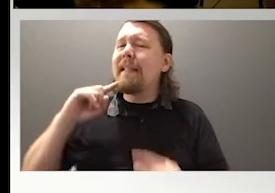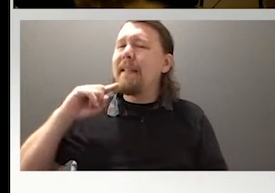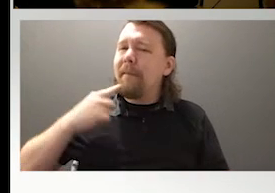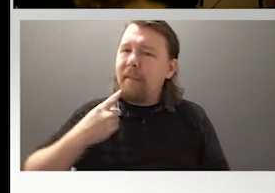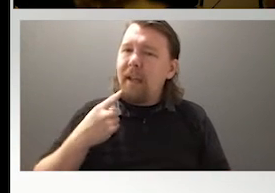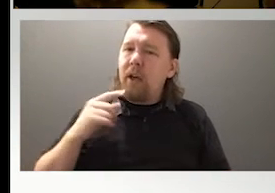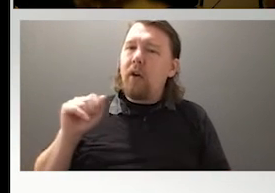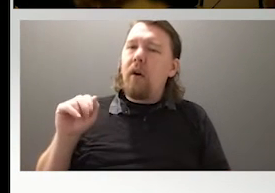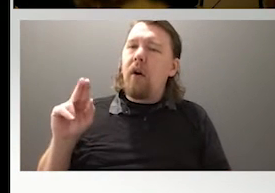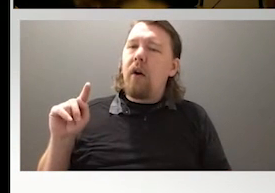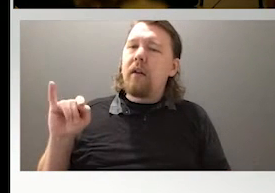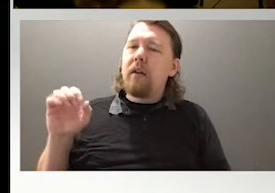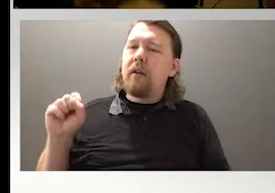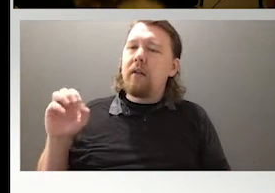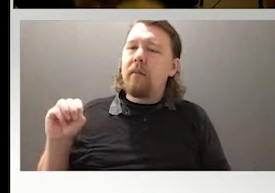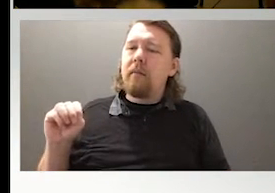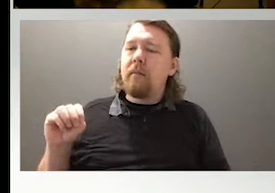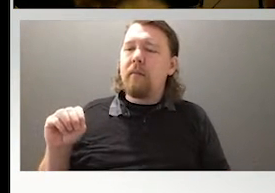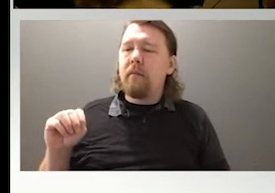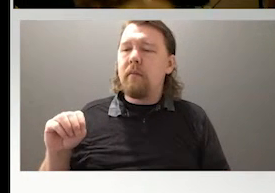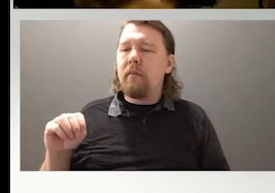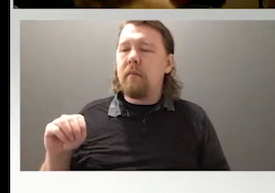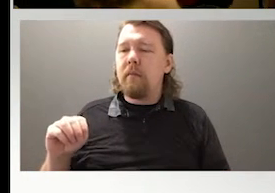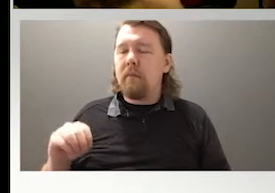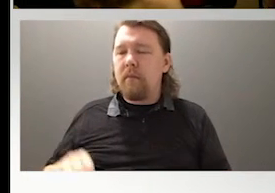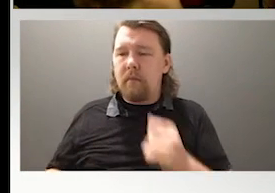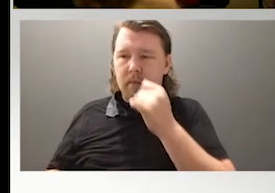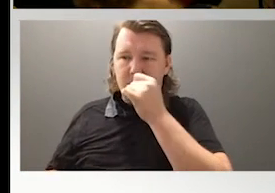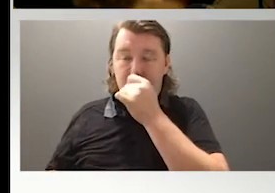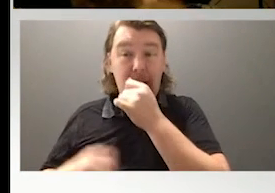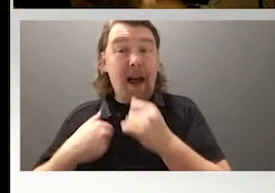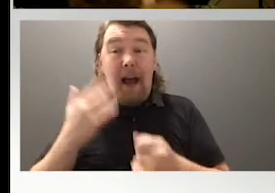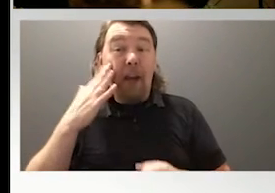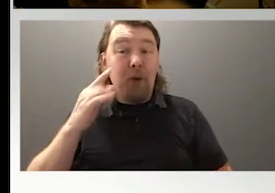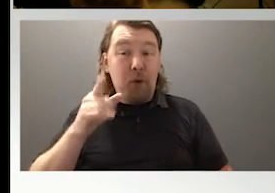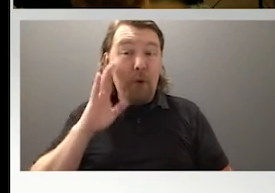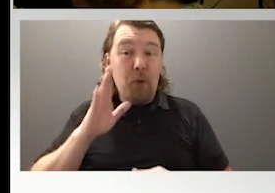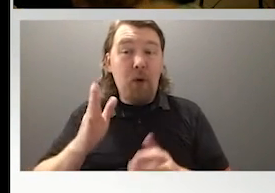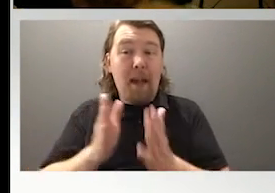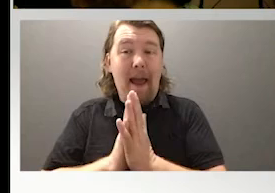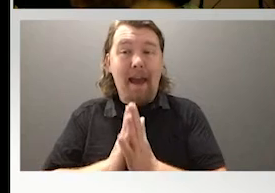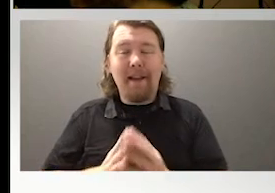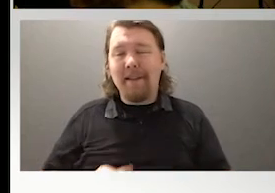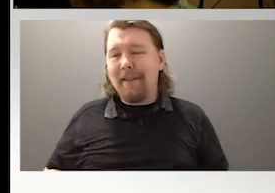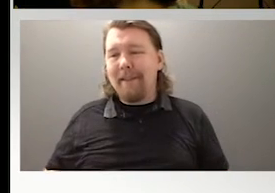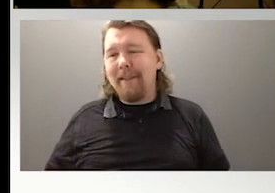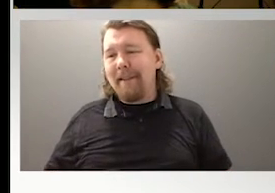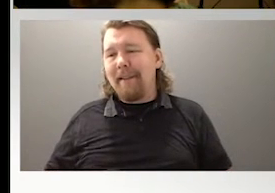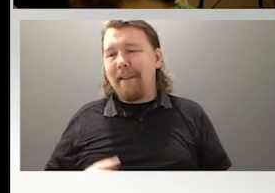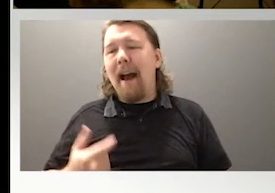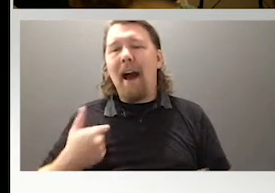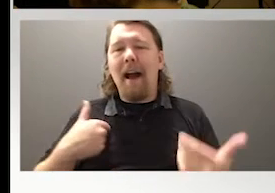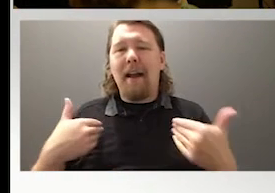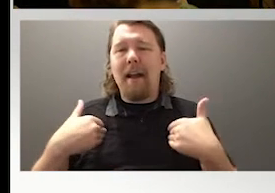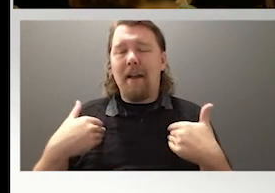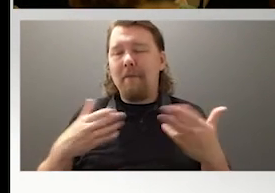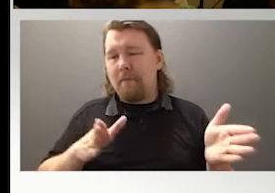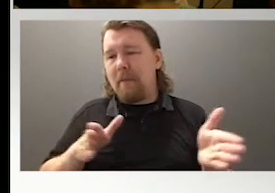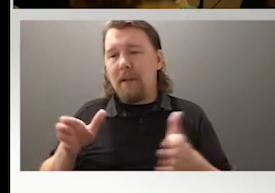specifically? We're gonna talk about that. I knew you were gonna ask. I have it in